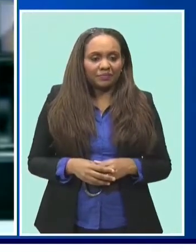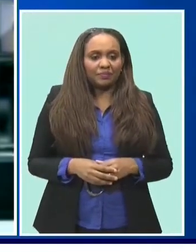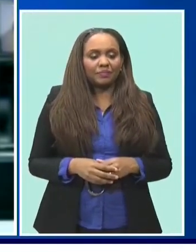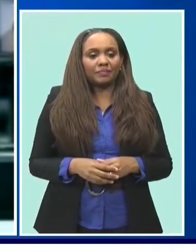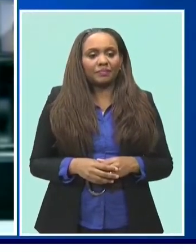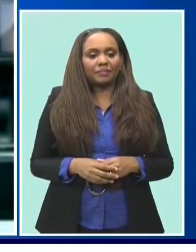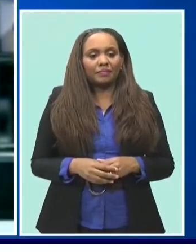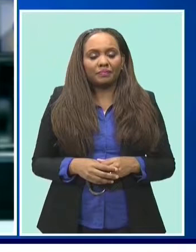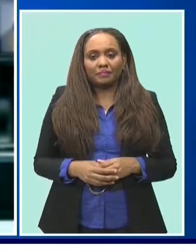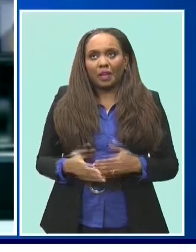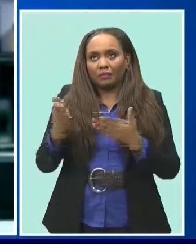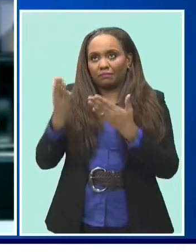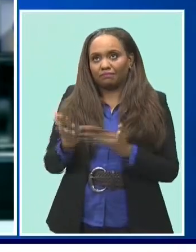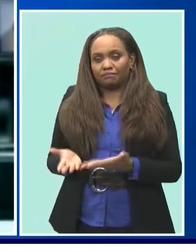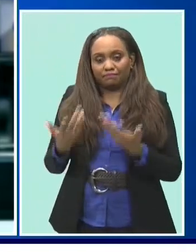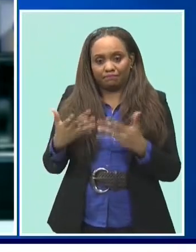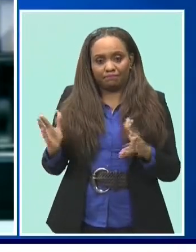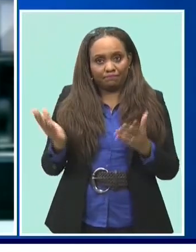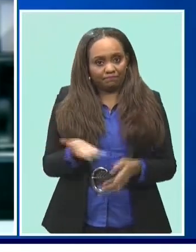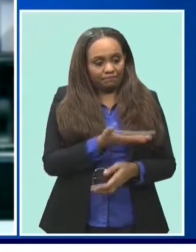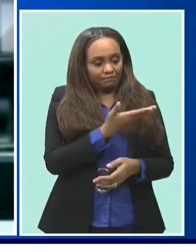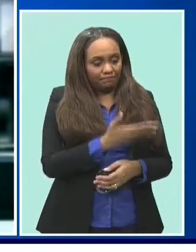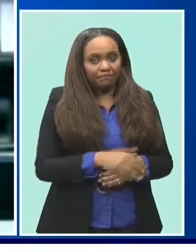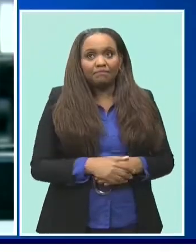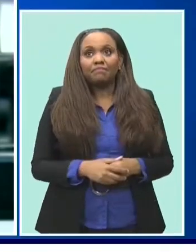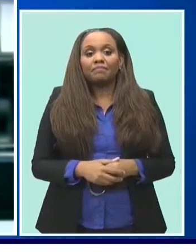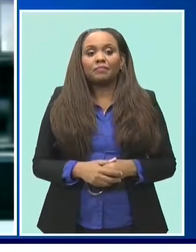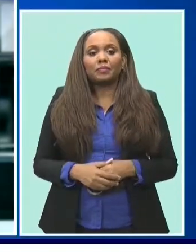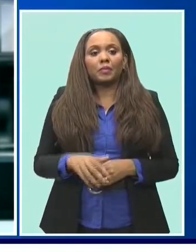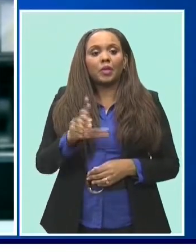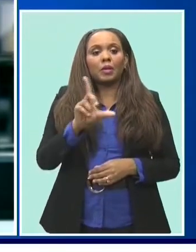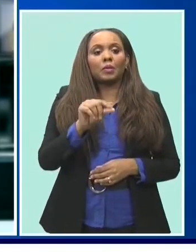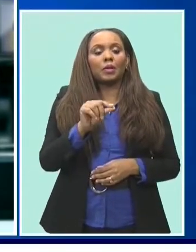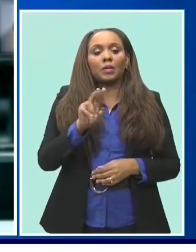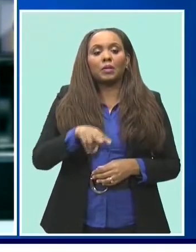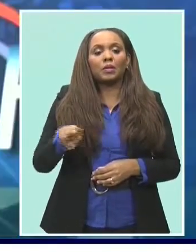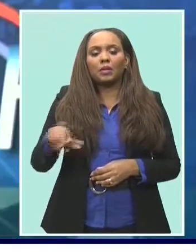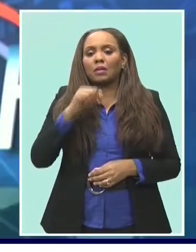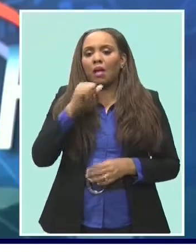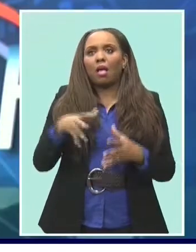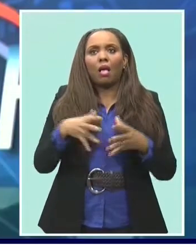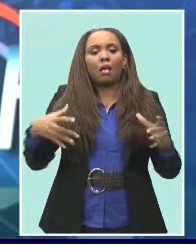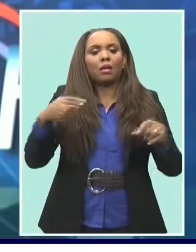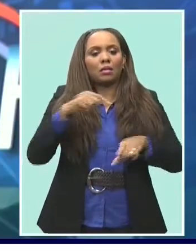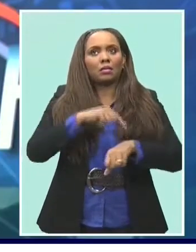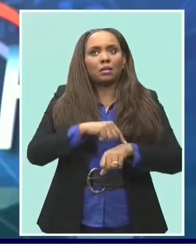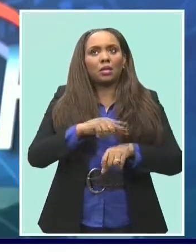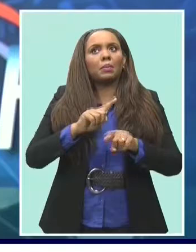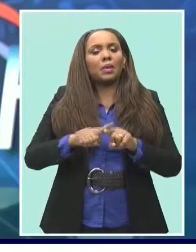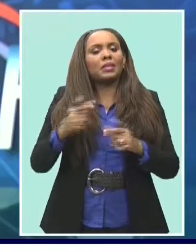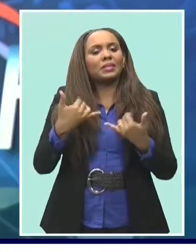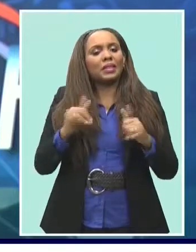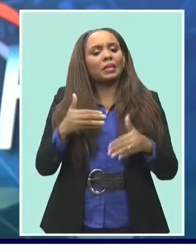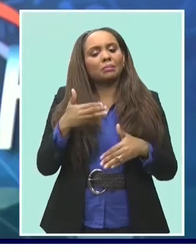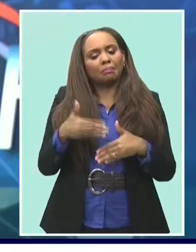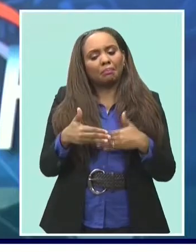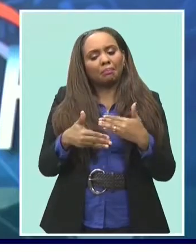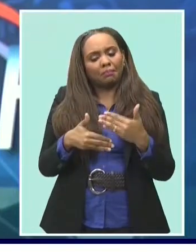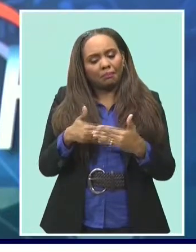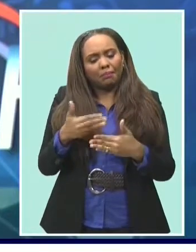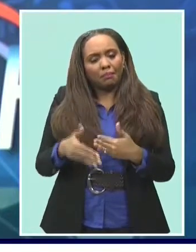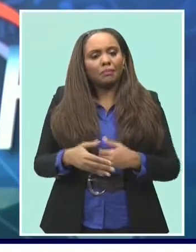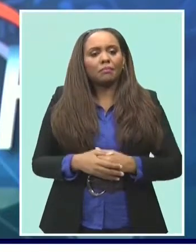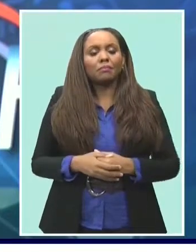2022. It's back to you, Lisa. Thanks, Ryan. Well, 2022 doesn't give us a lot of time, but we still have some. Now, staying